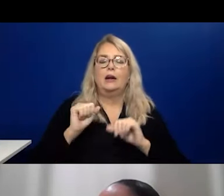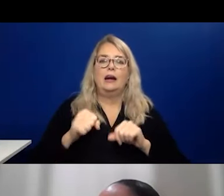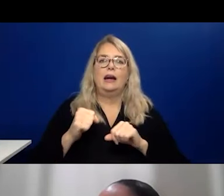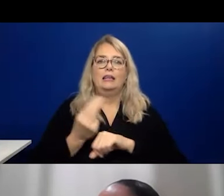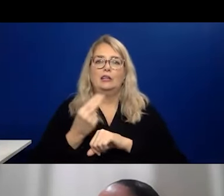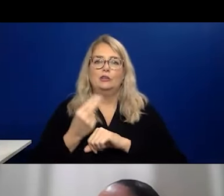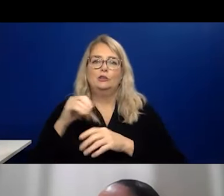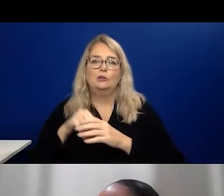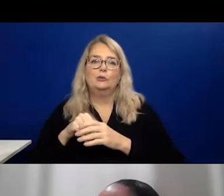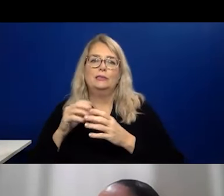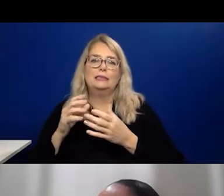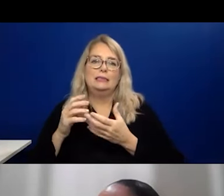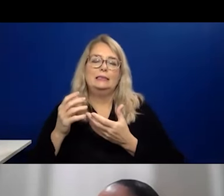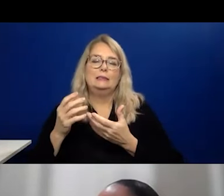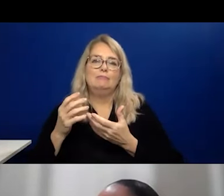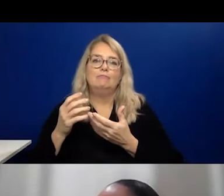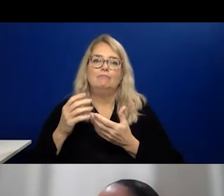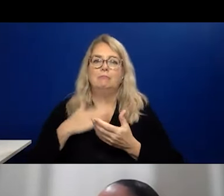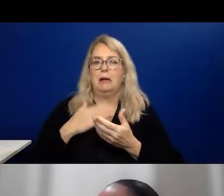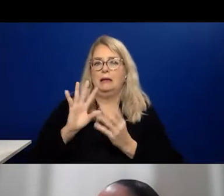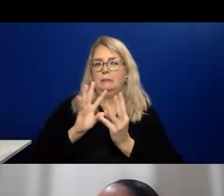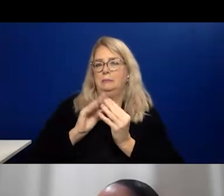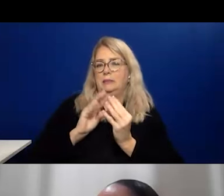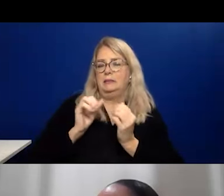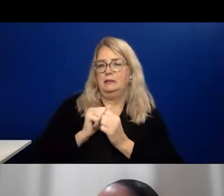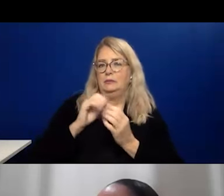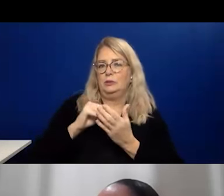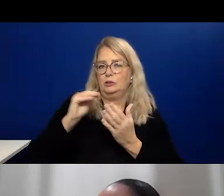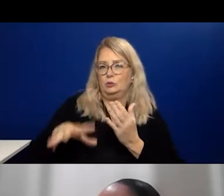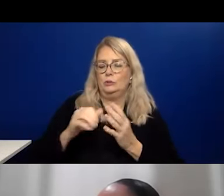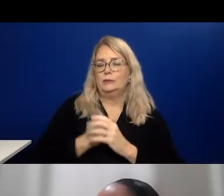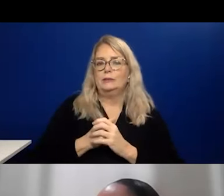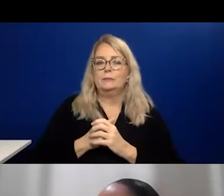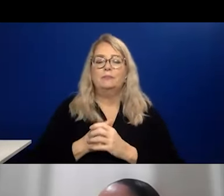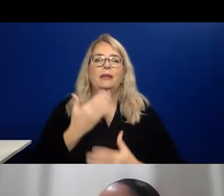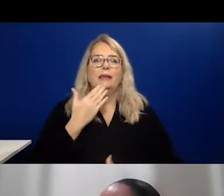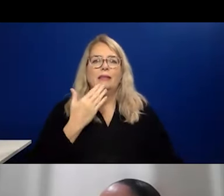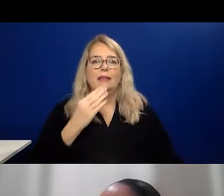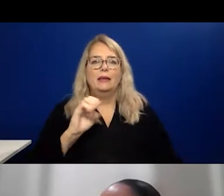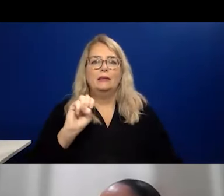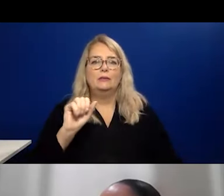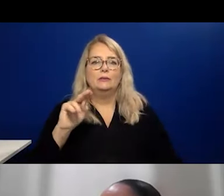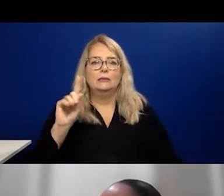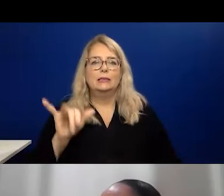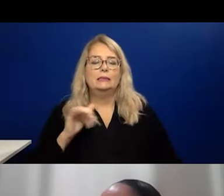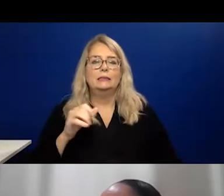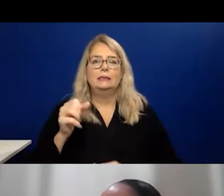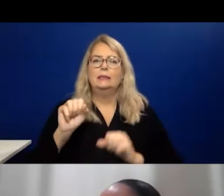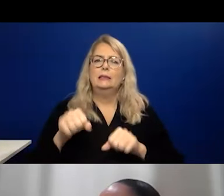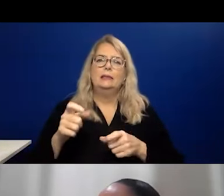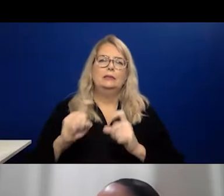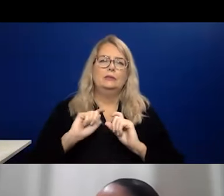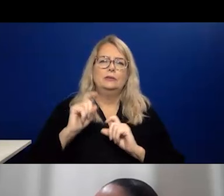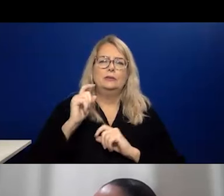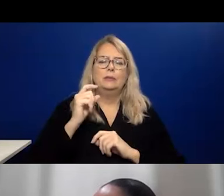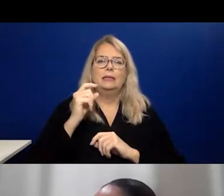seeing students as a counselor. Thank you, Sandy. And there could be kind of a reason for that with home health not being maybe